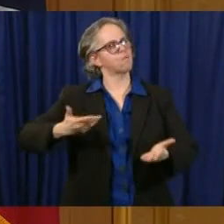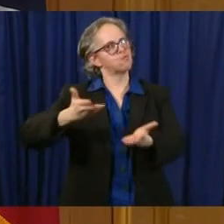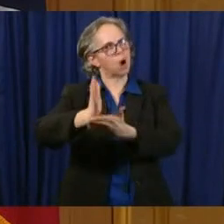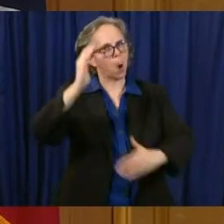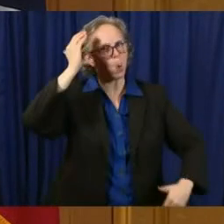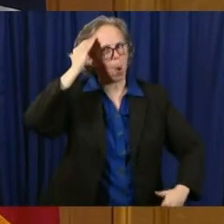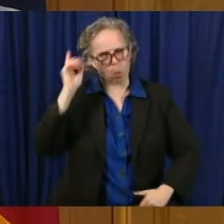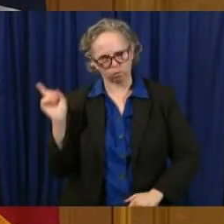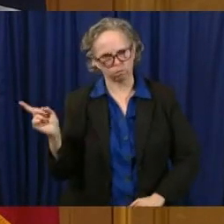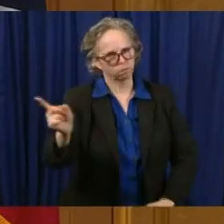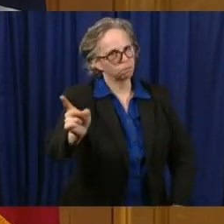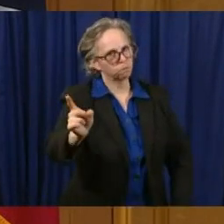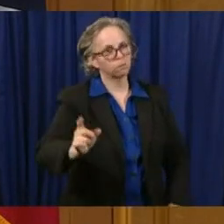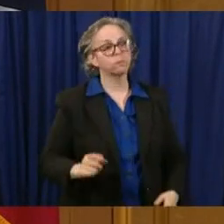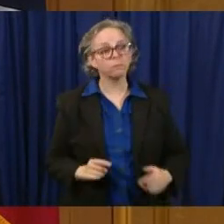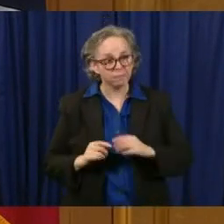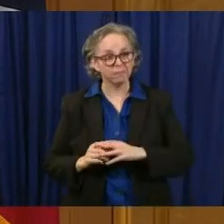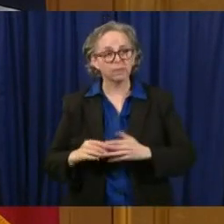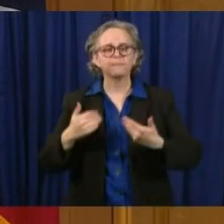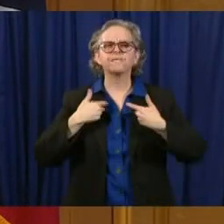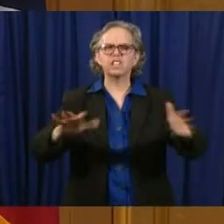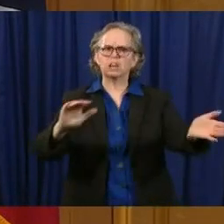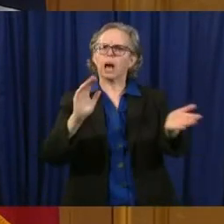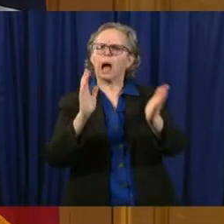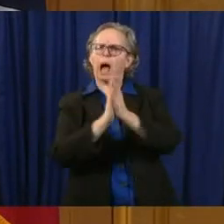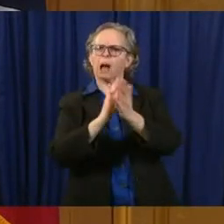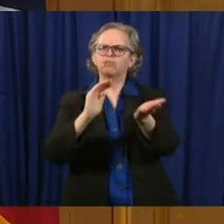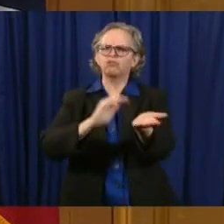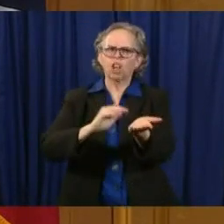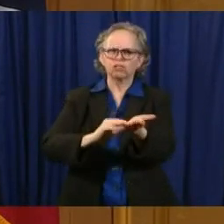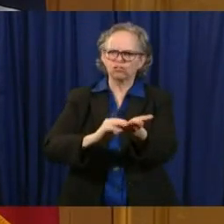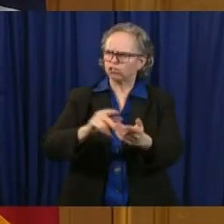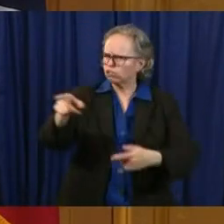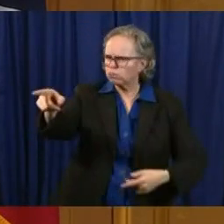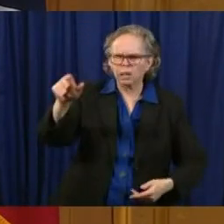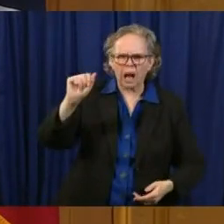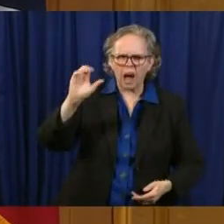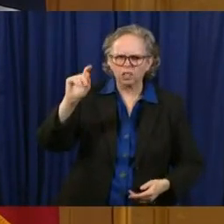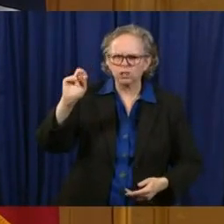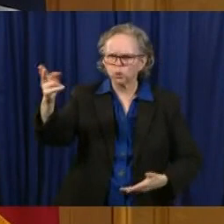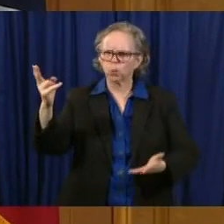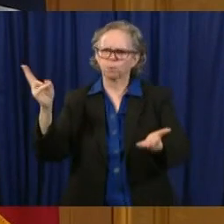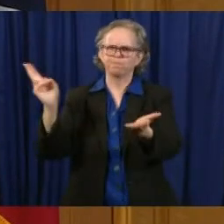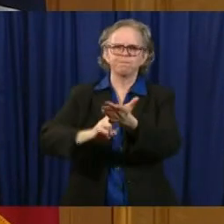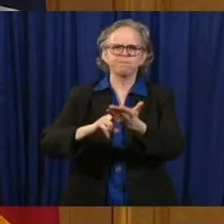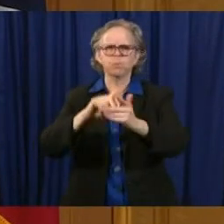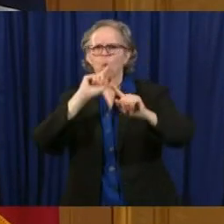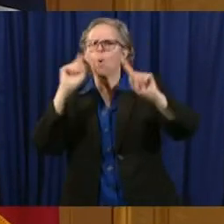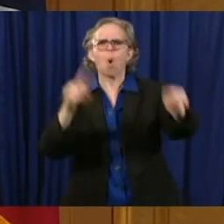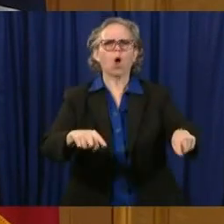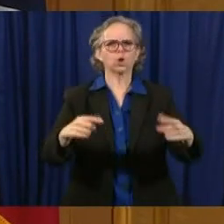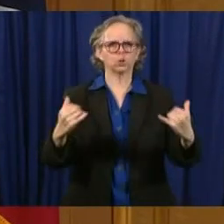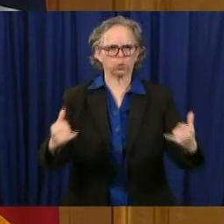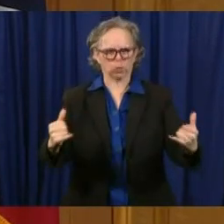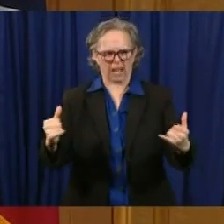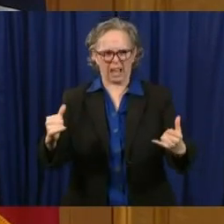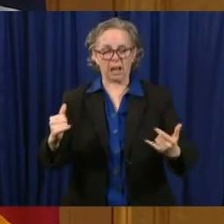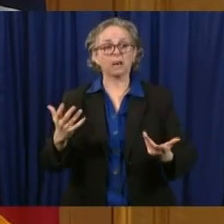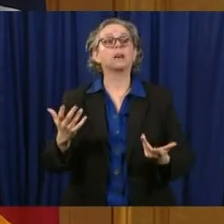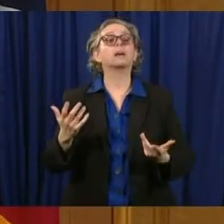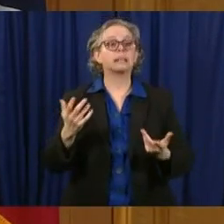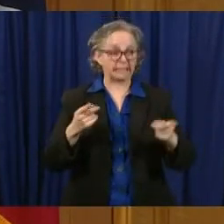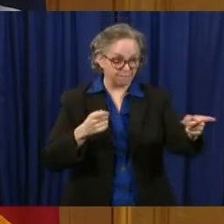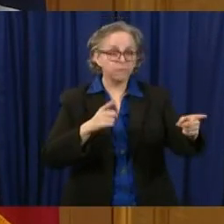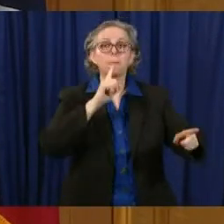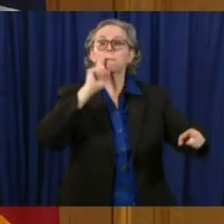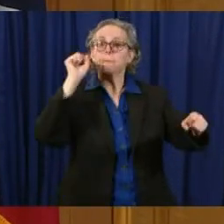today that will require long-term care facilities to notify residents and families within 24 hours if a